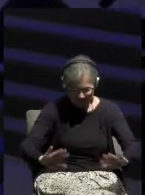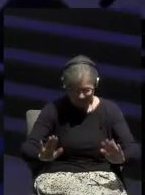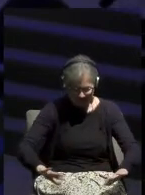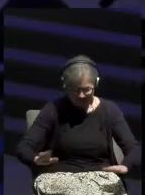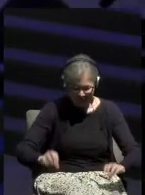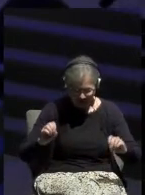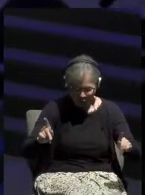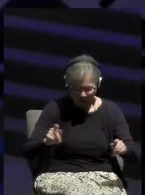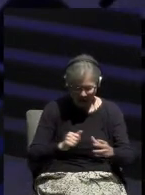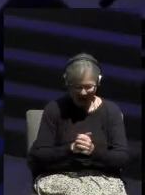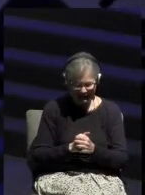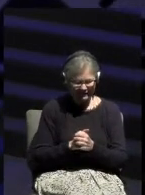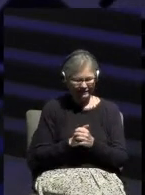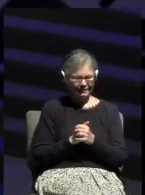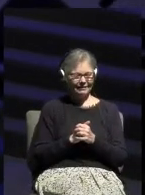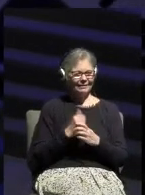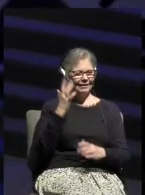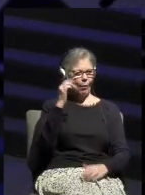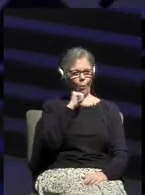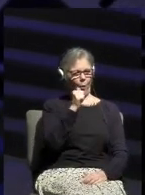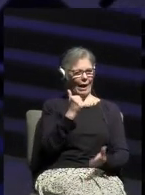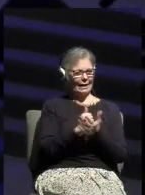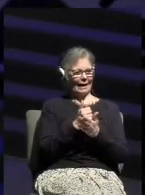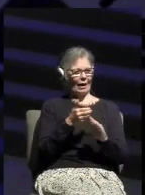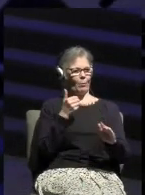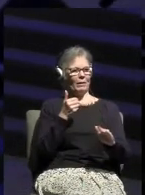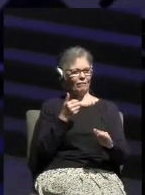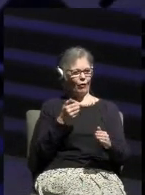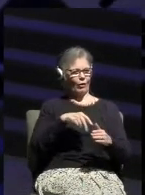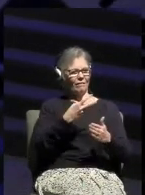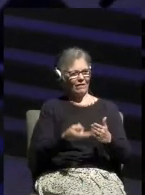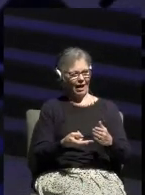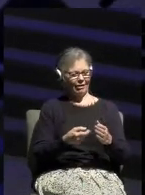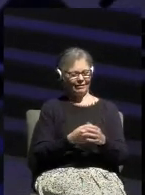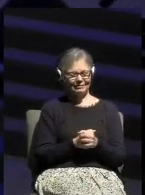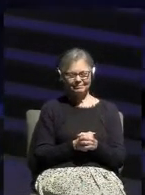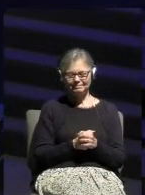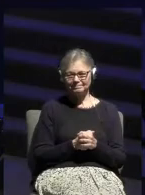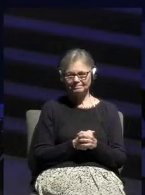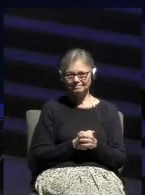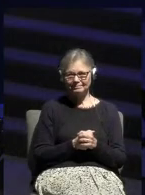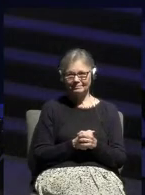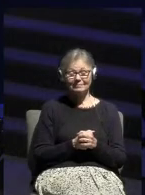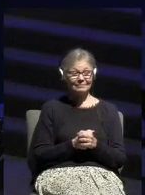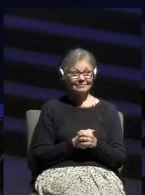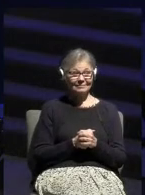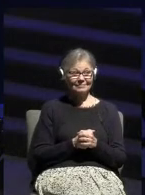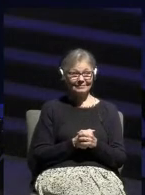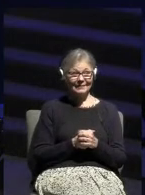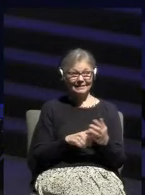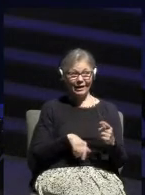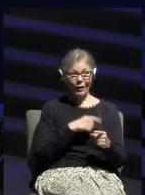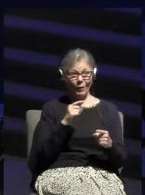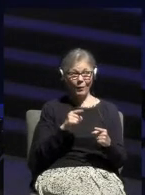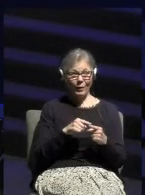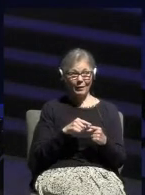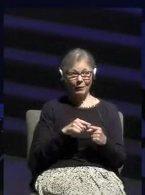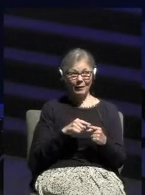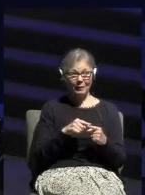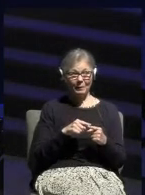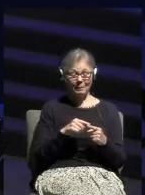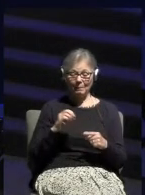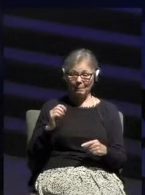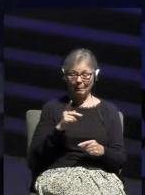Like, why couldn't we help him before? I don't know. But I tell you what, for the rest of that trip,